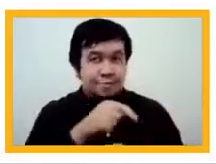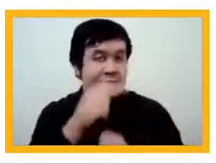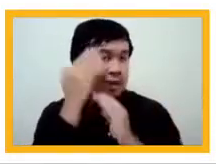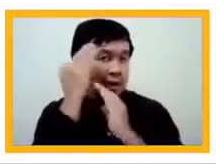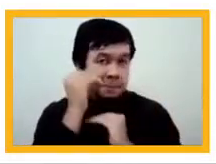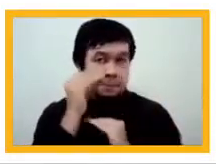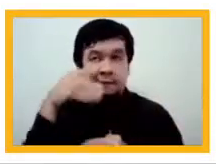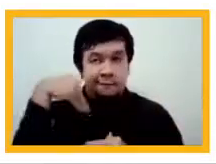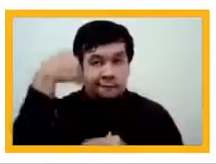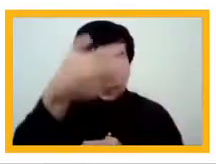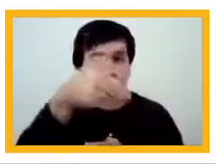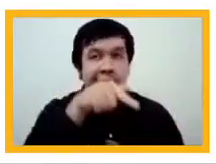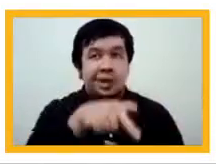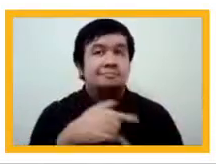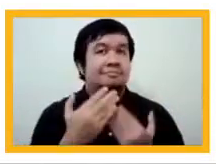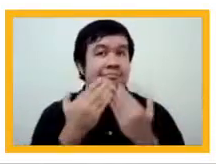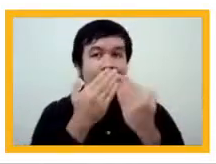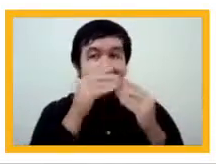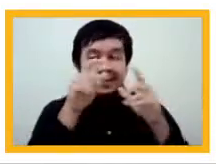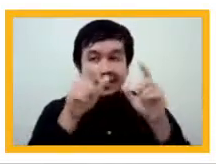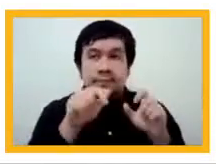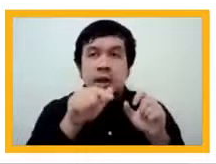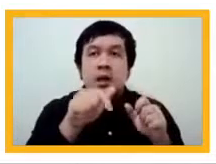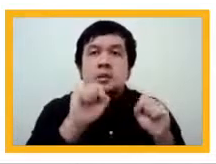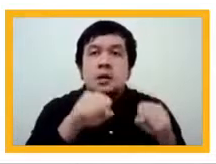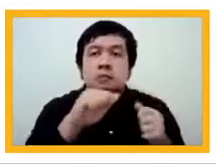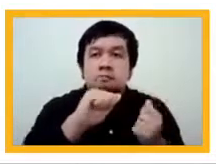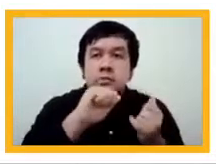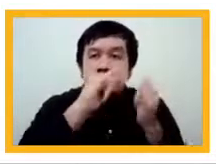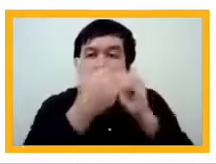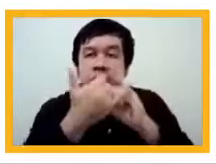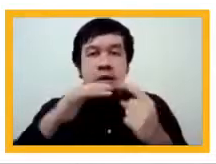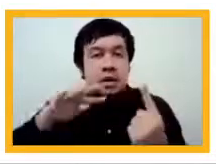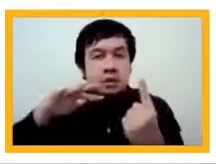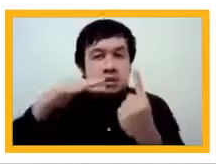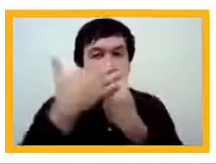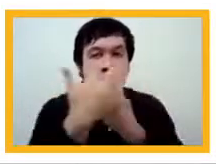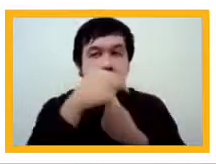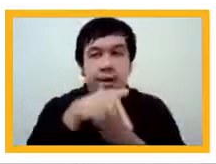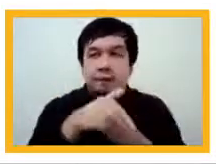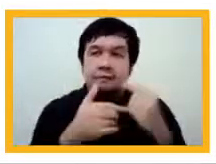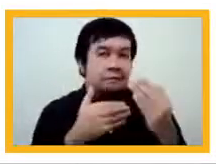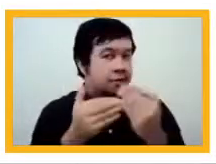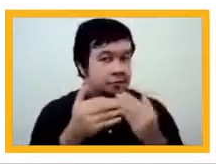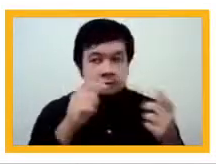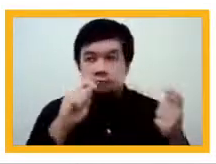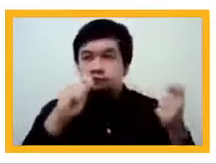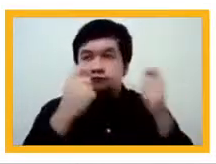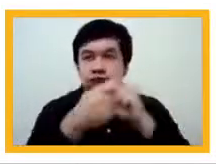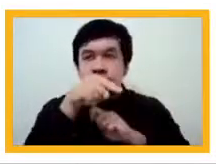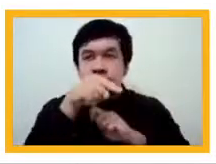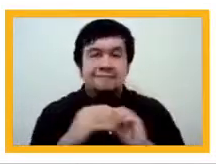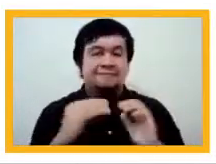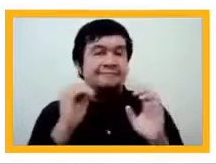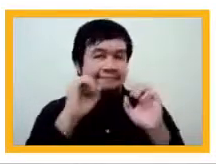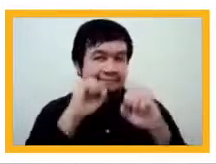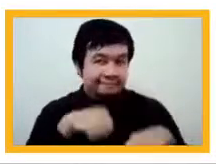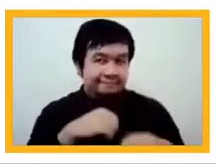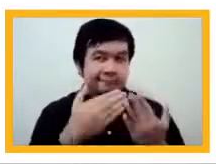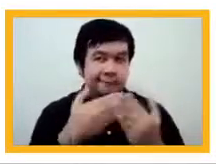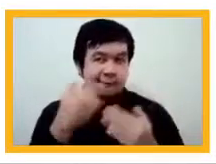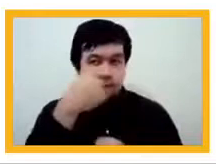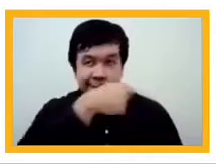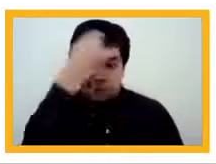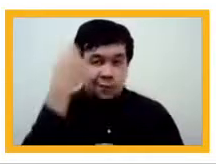social change continuously. And I would appreciate for innovative cases, your country's attempt and